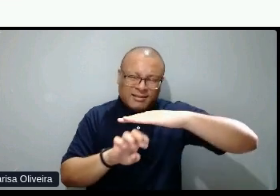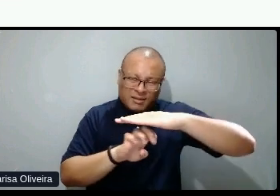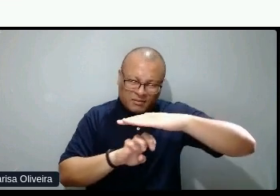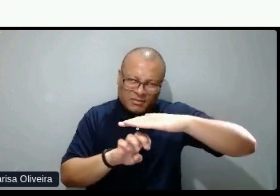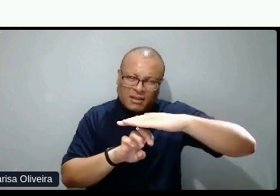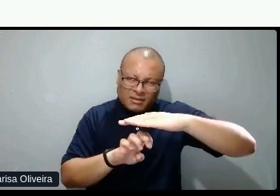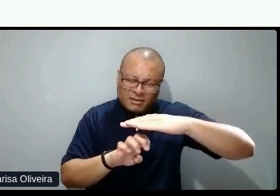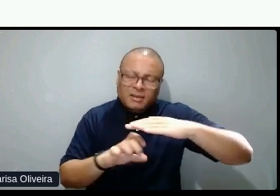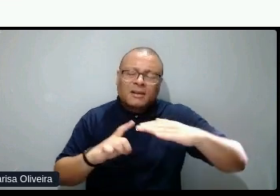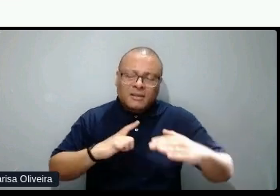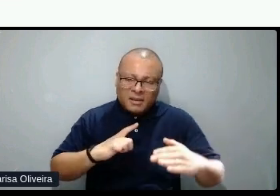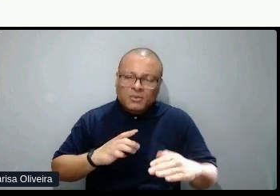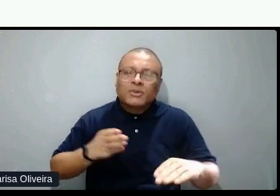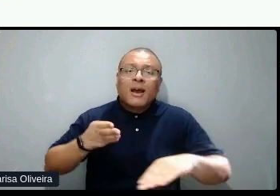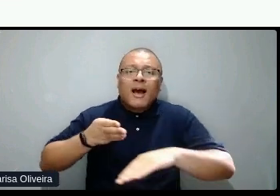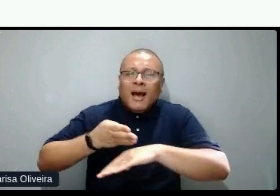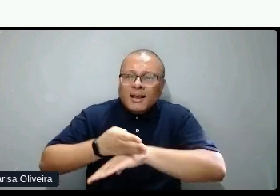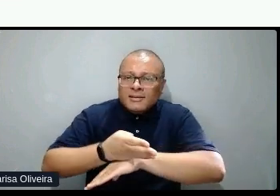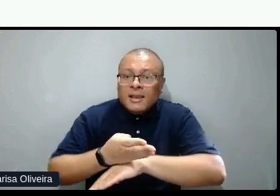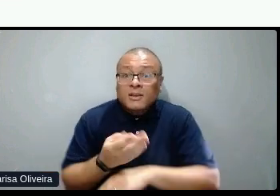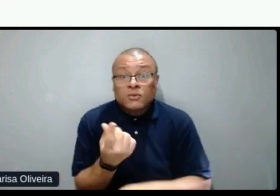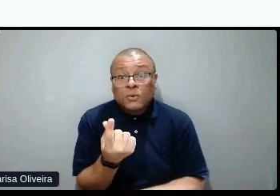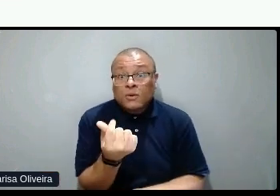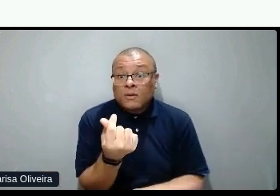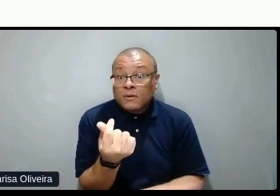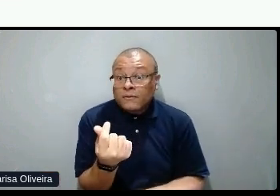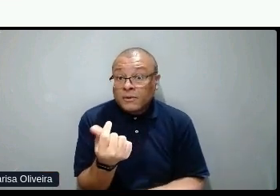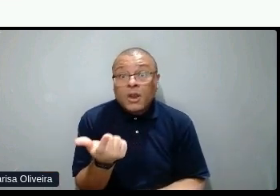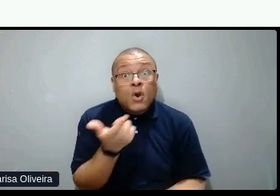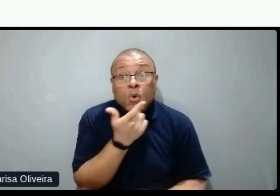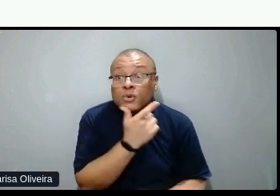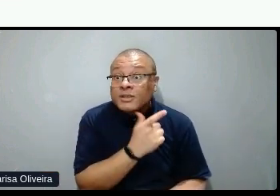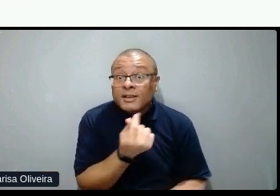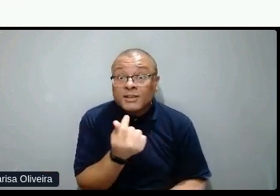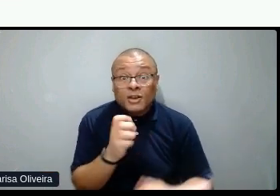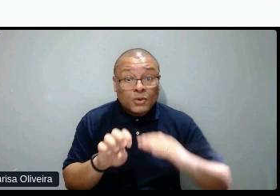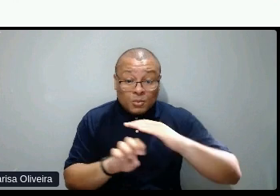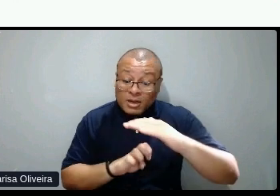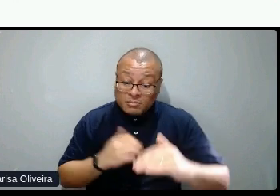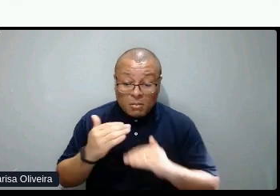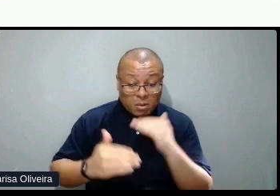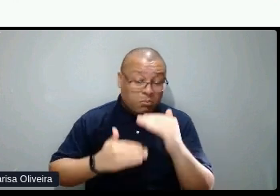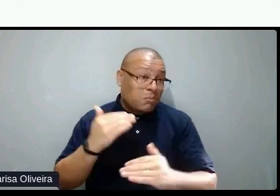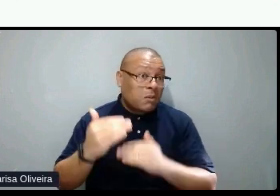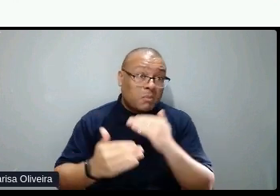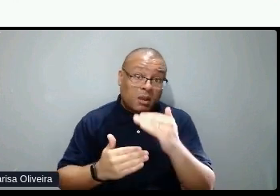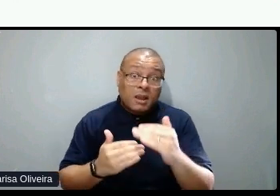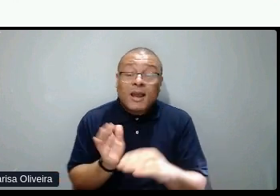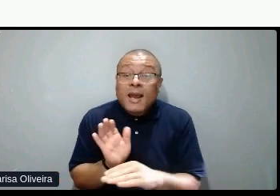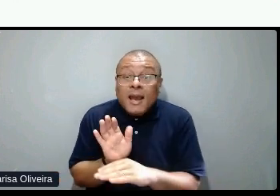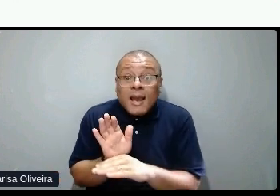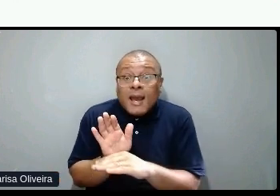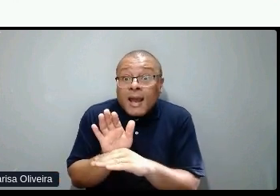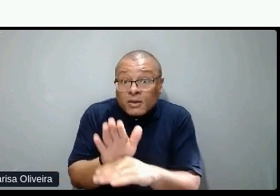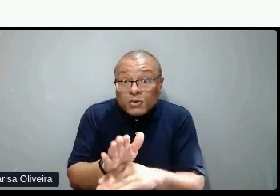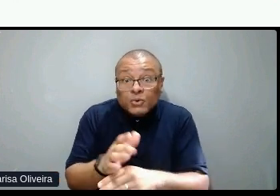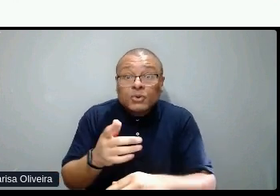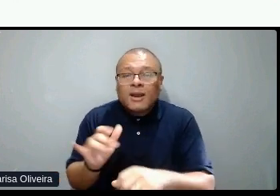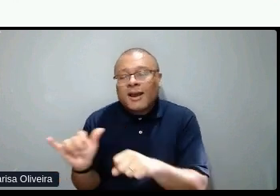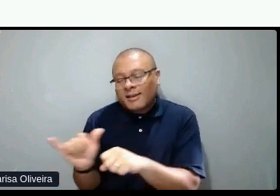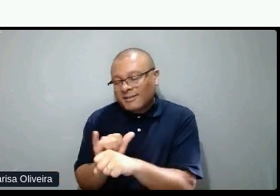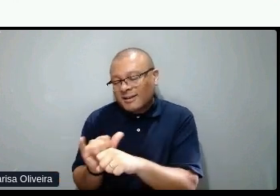that we actually have better financial returns. So we make more money in the company. It helps our overall business